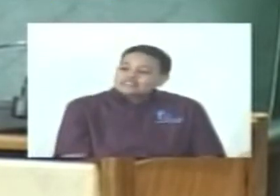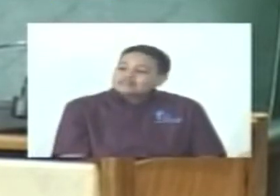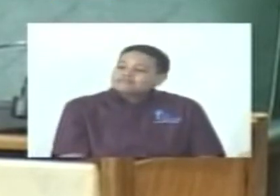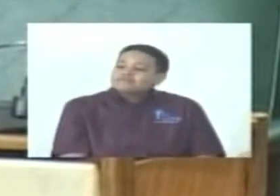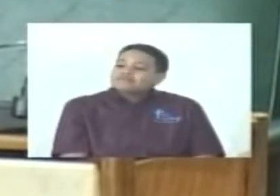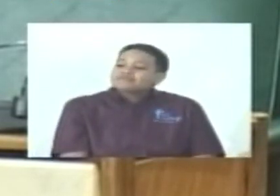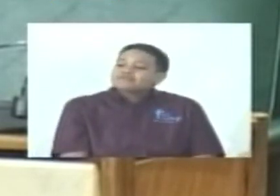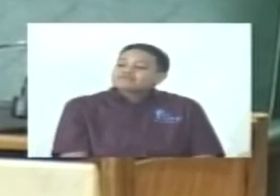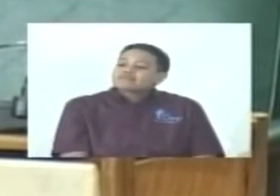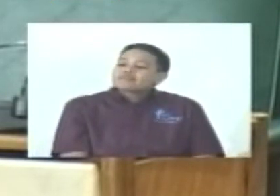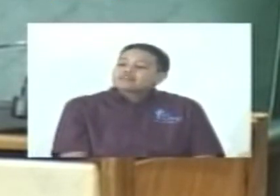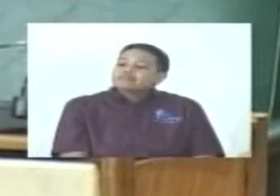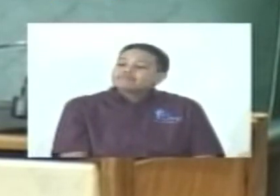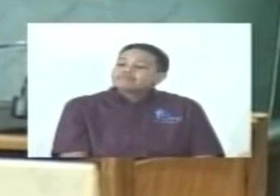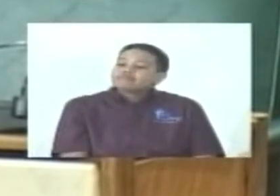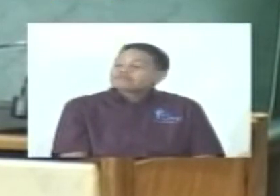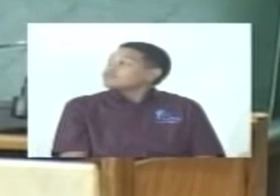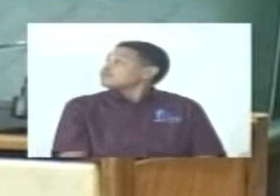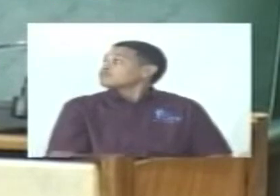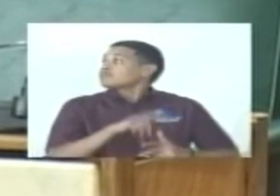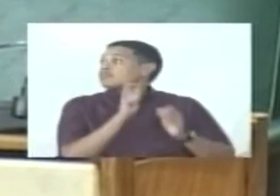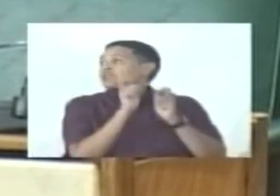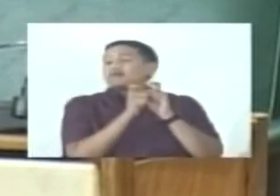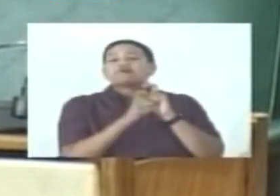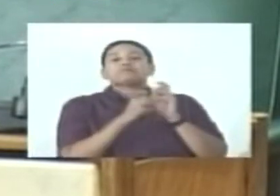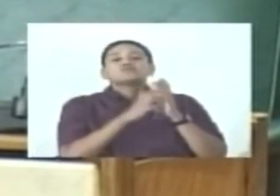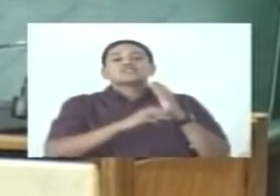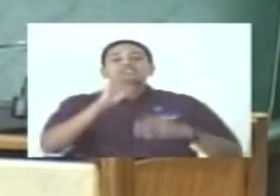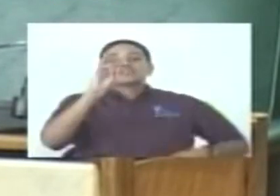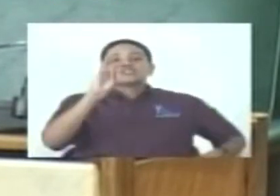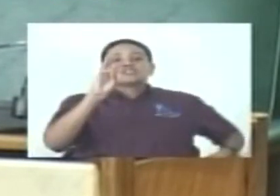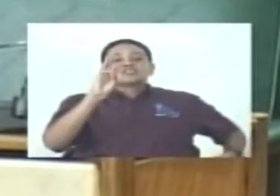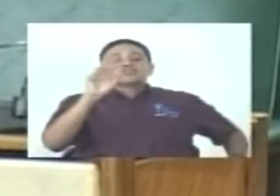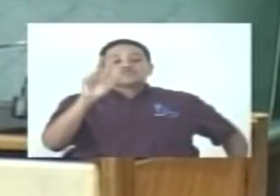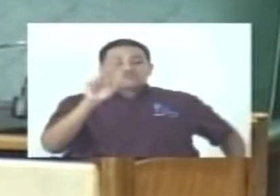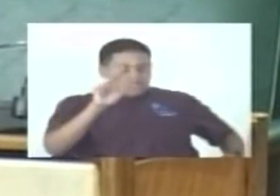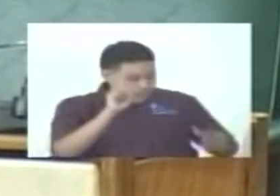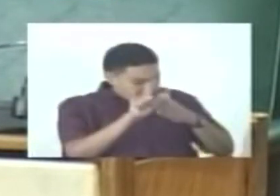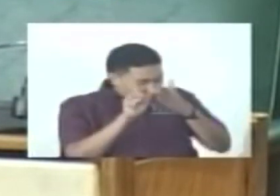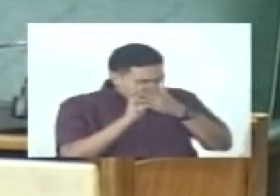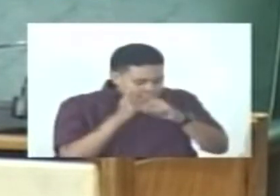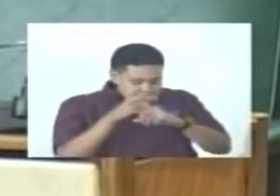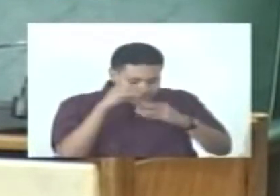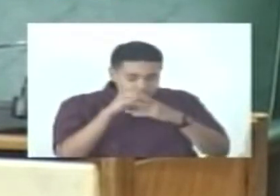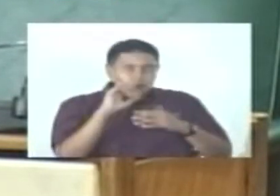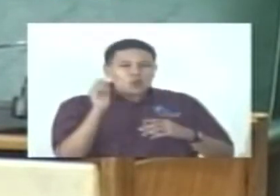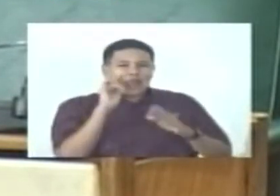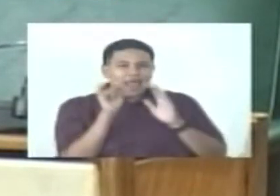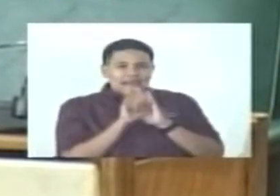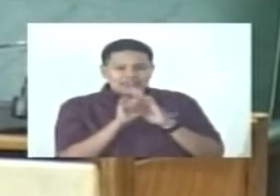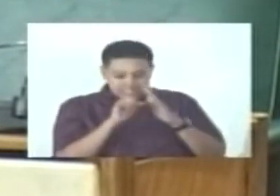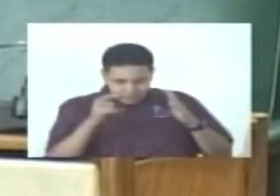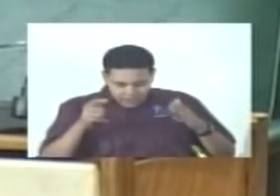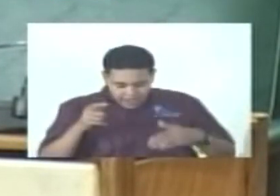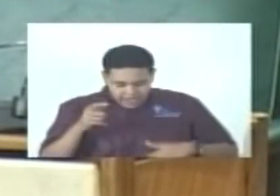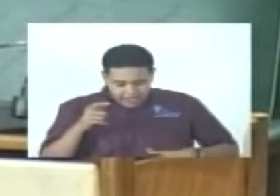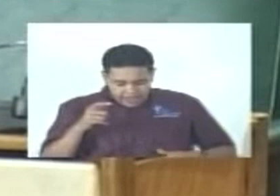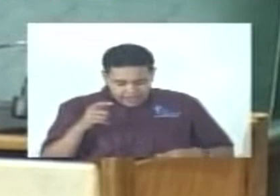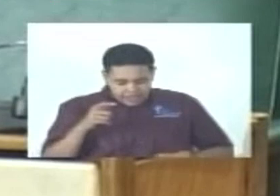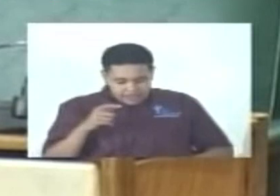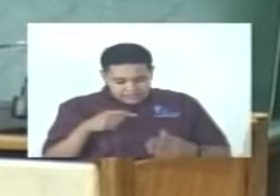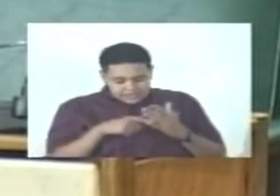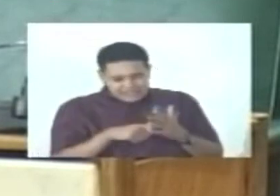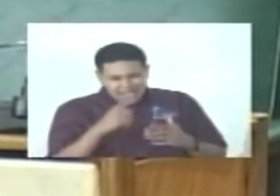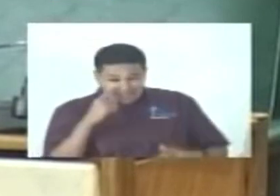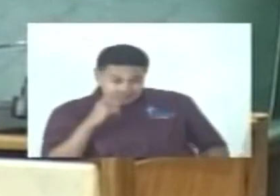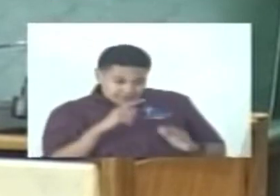An amendment to Section 6(3) of the Act to include any identifying signs and symbols, including gang